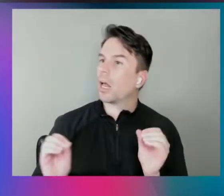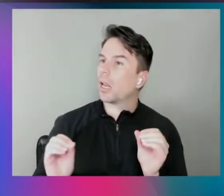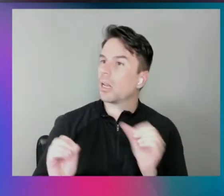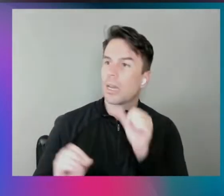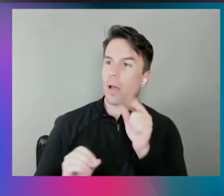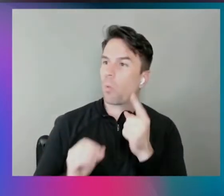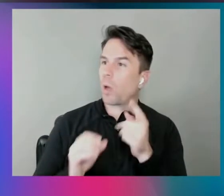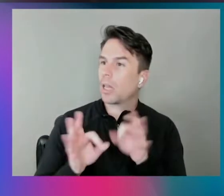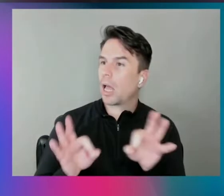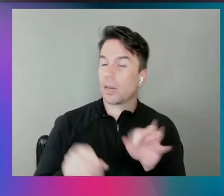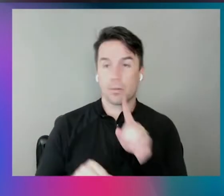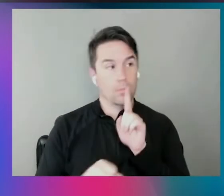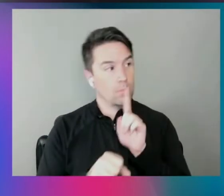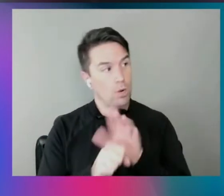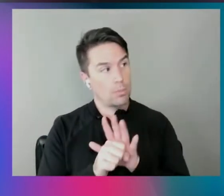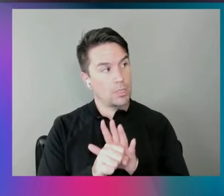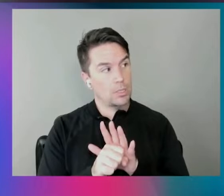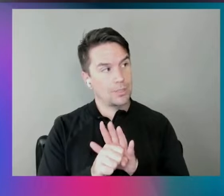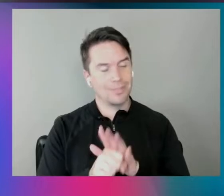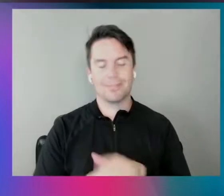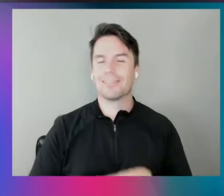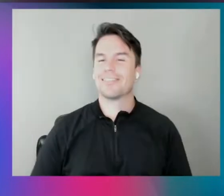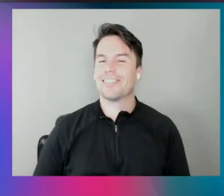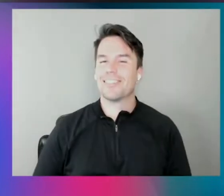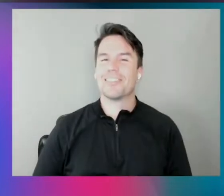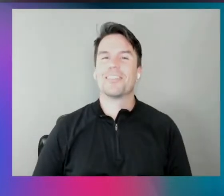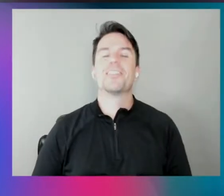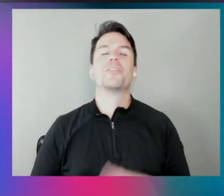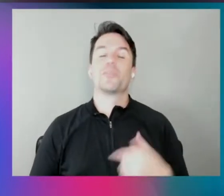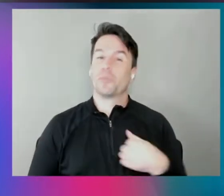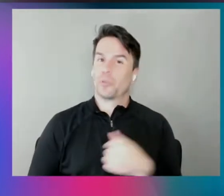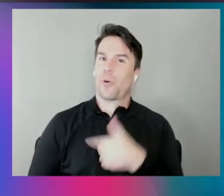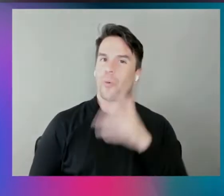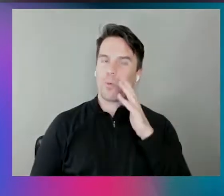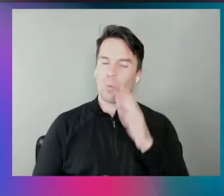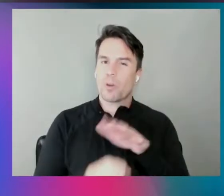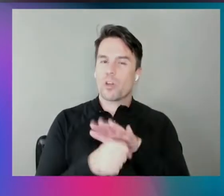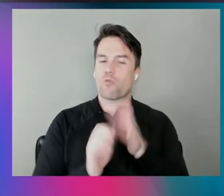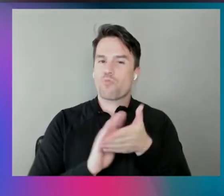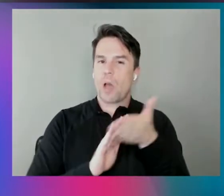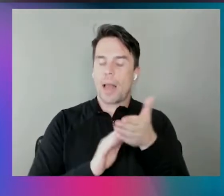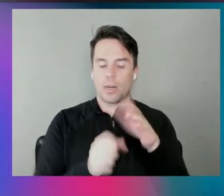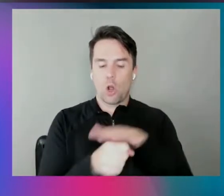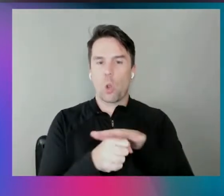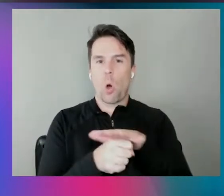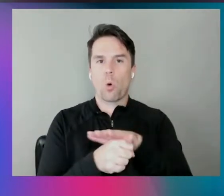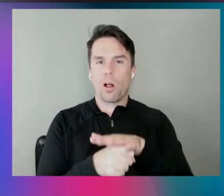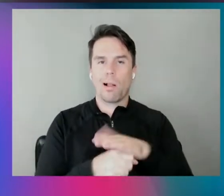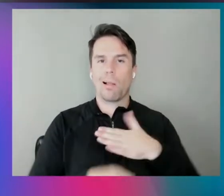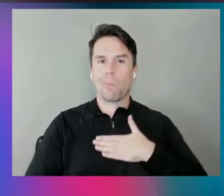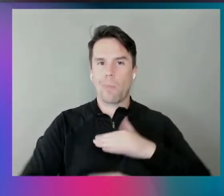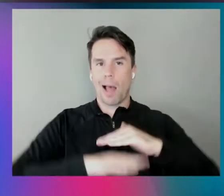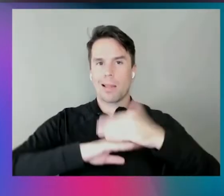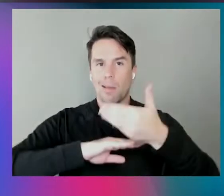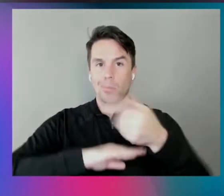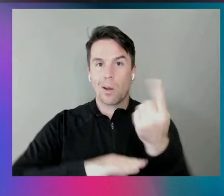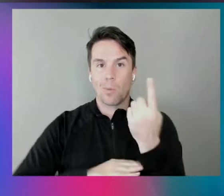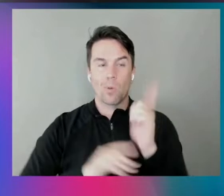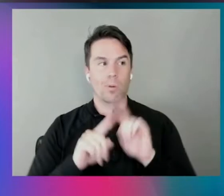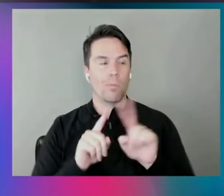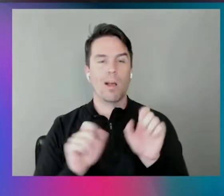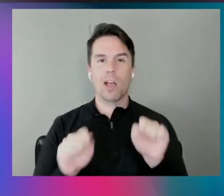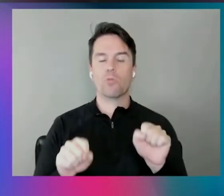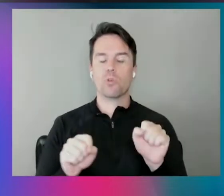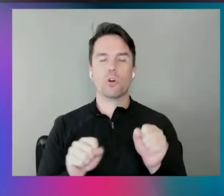Promise. But yes, so we are going to be running this locally on my local machine. However, you could run it from any